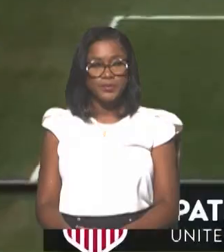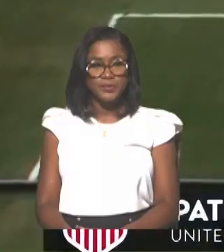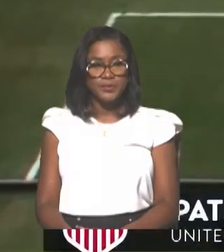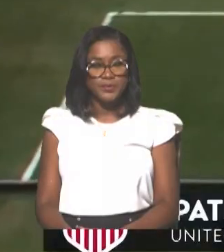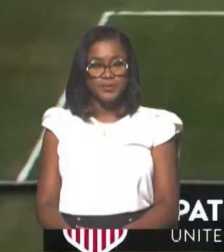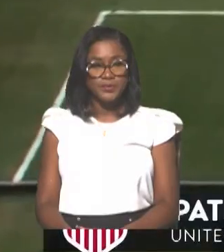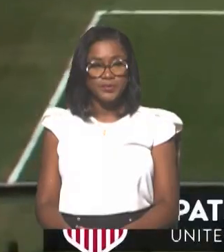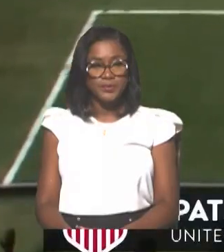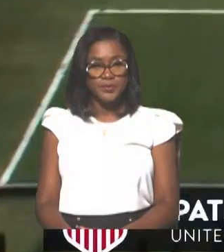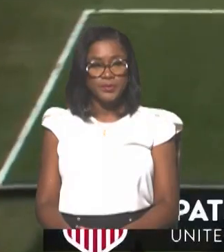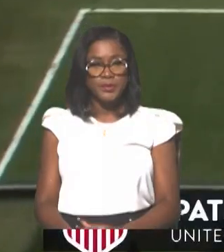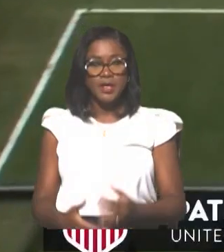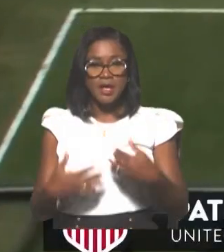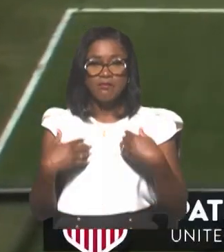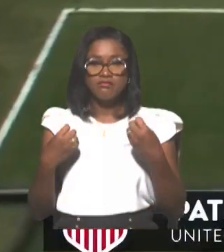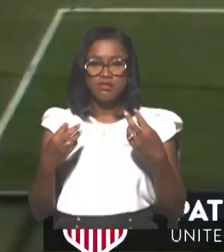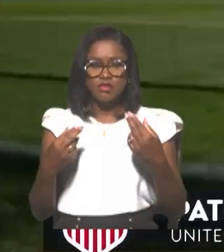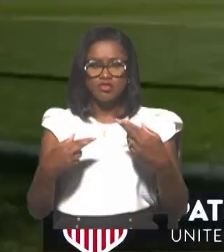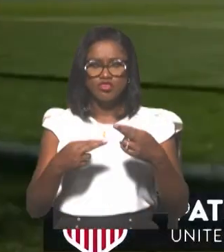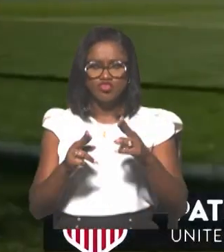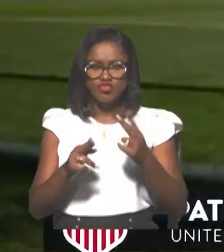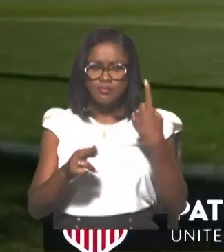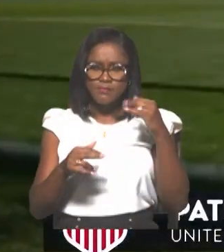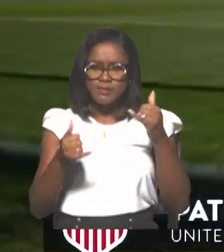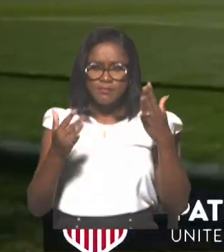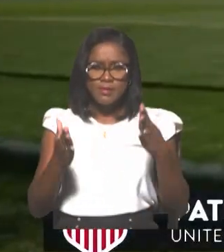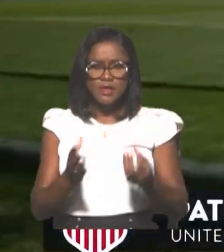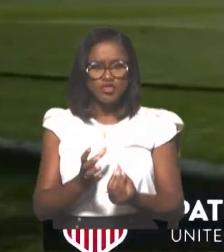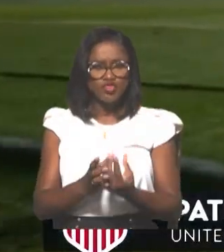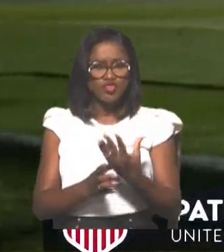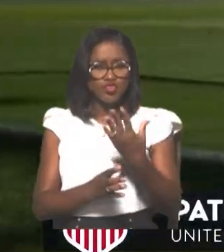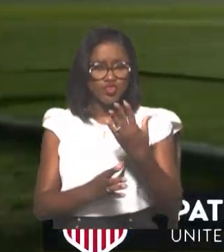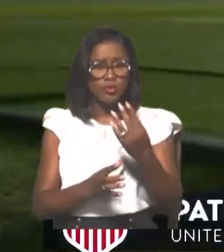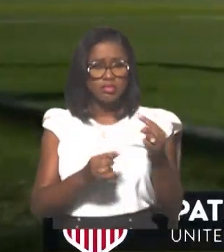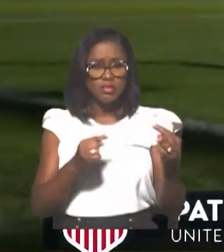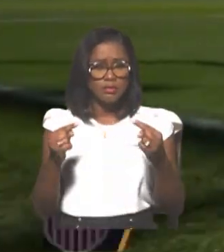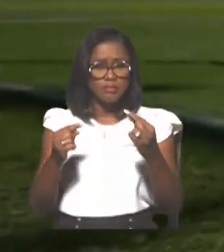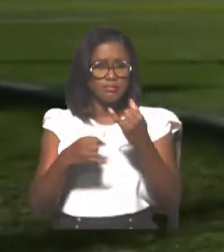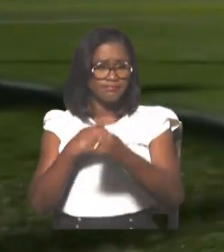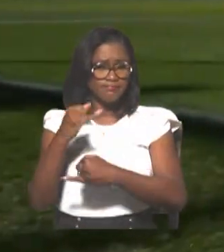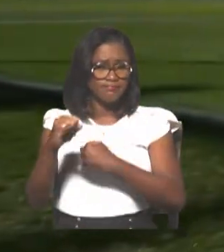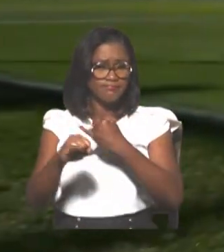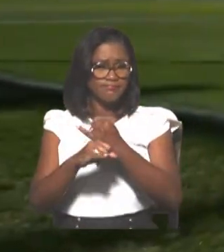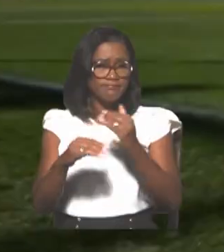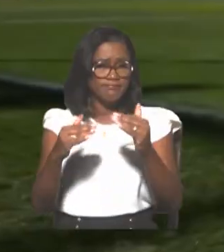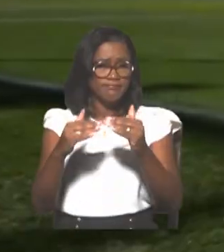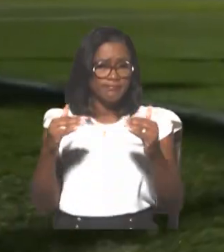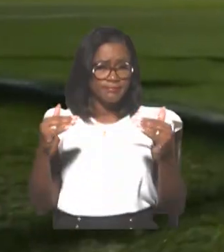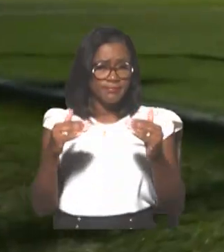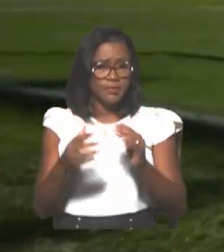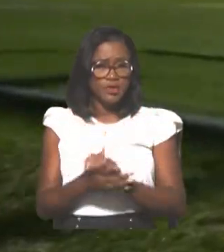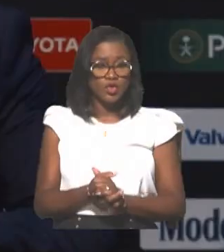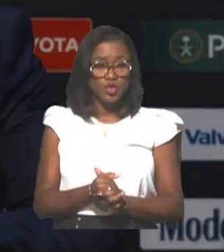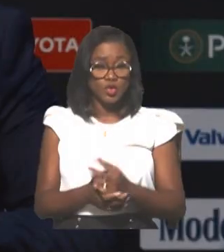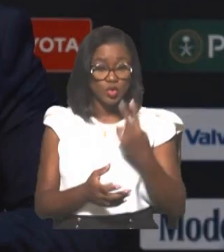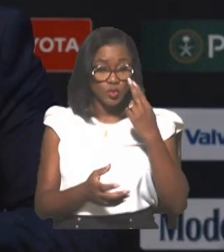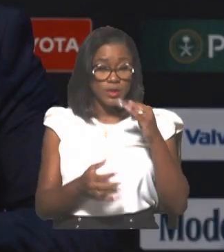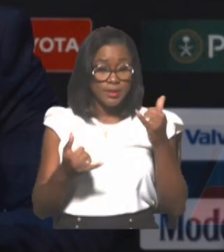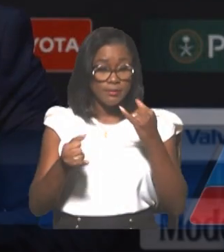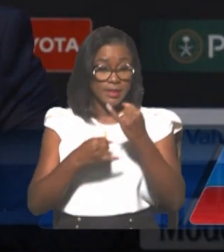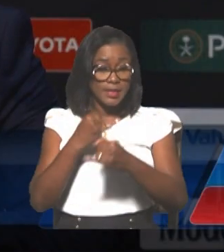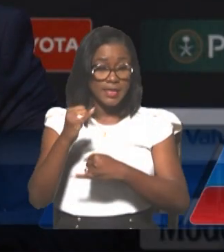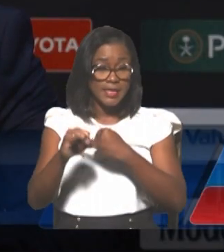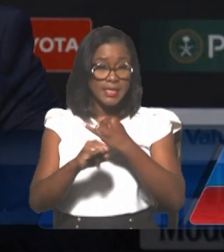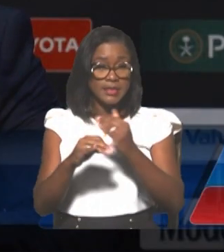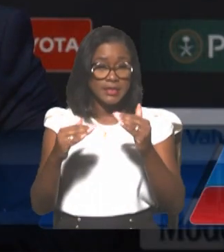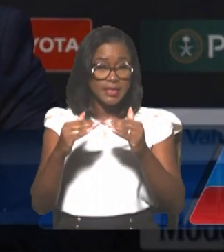on to state that there is a lot of room for his players to grow to compete at the international level. You can see when you play an international level, you got to be